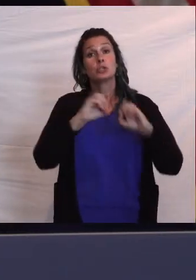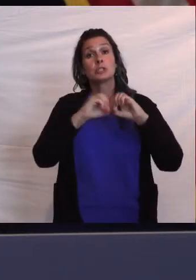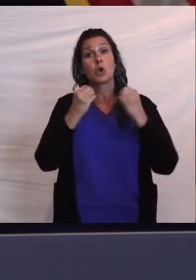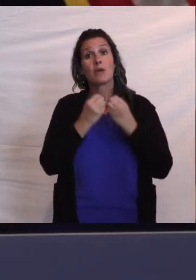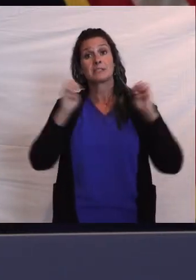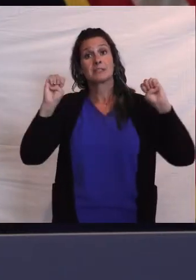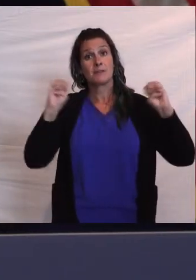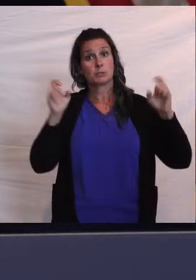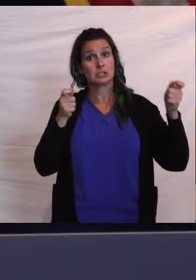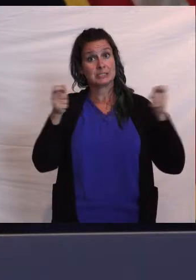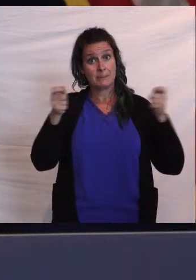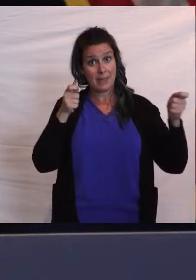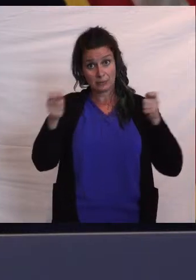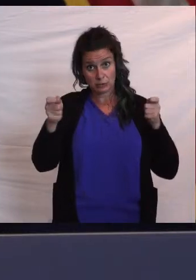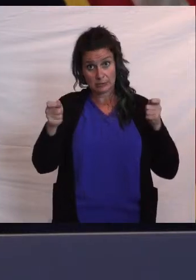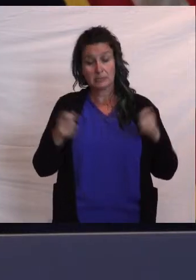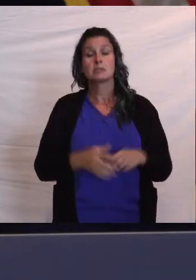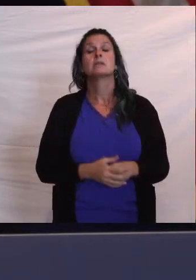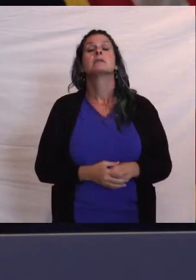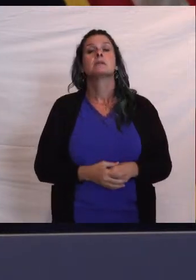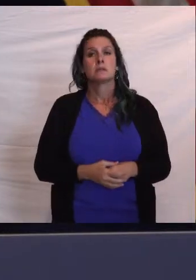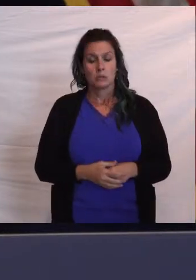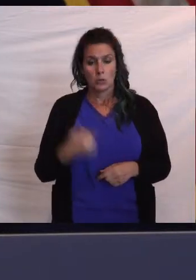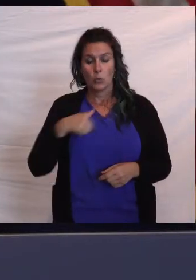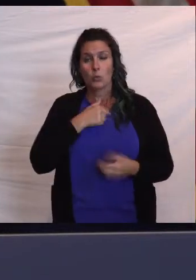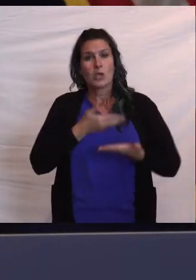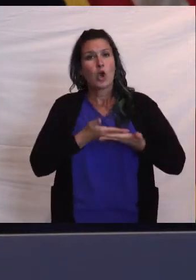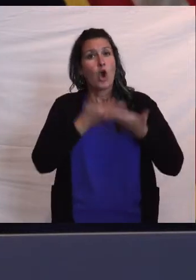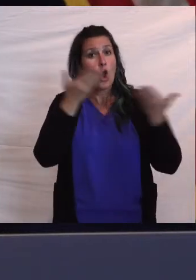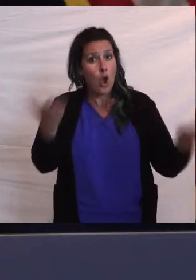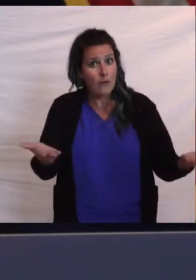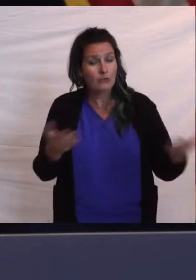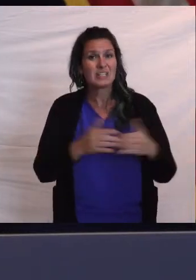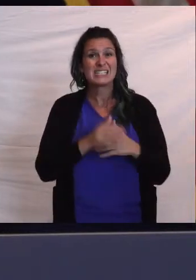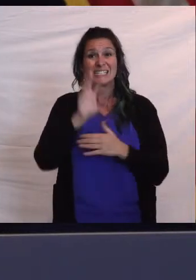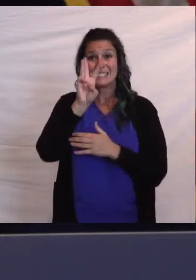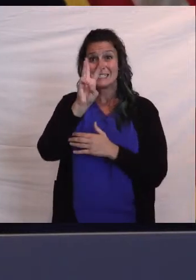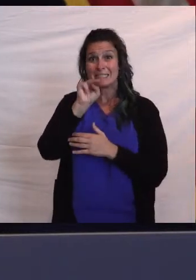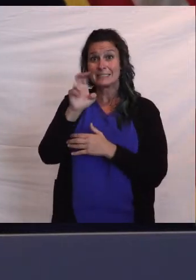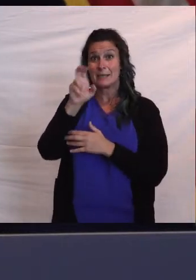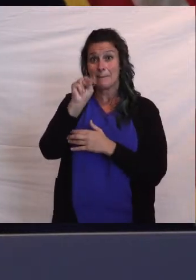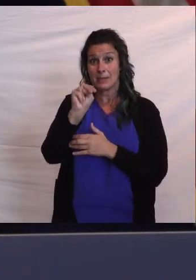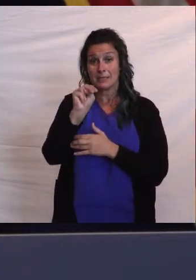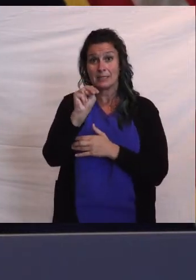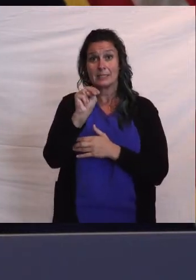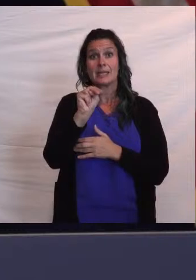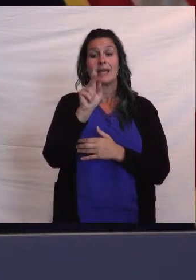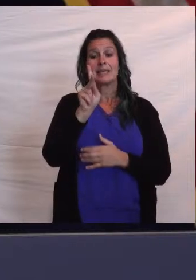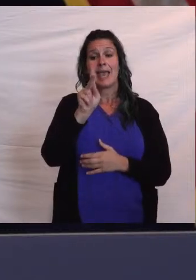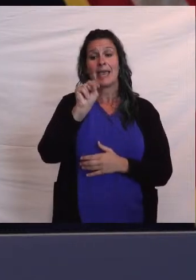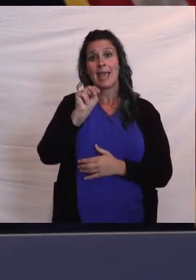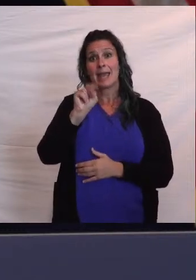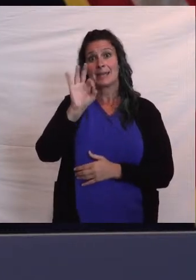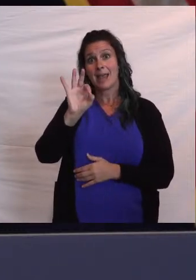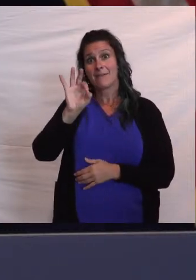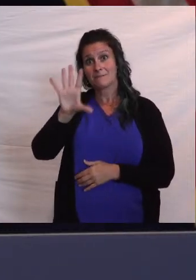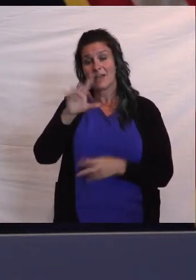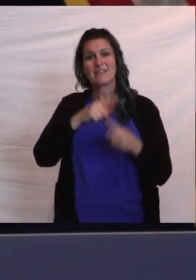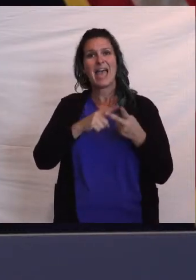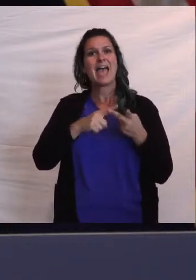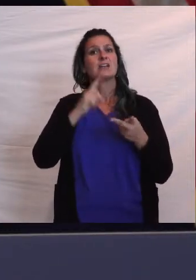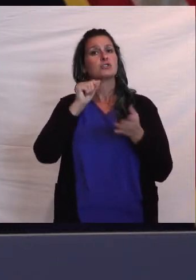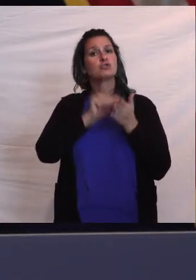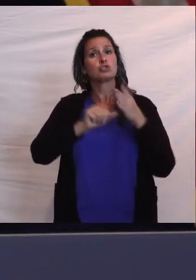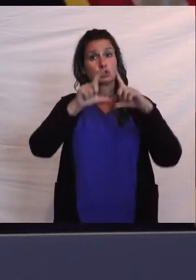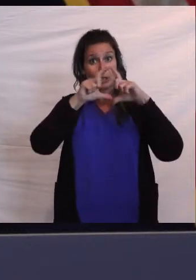of Emergency Management, we were able to offer 6 million KN95 and surgical masks